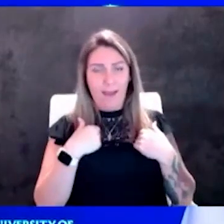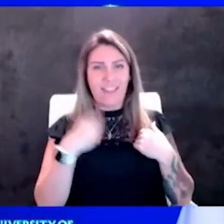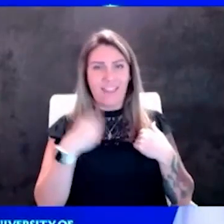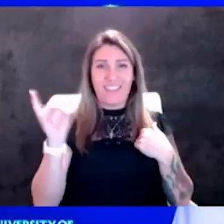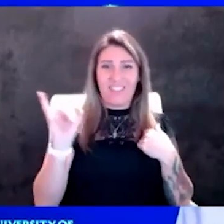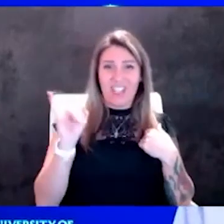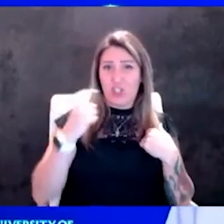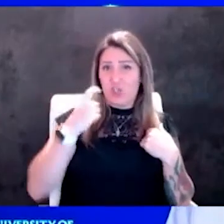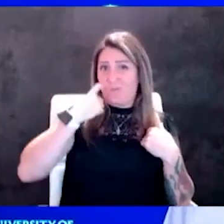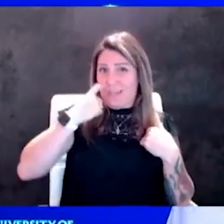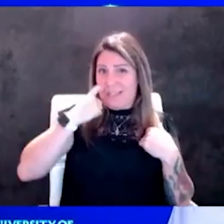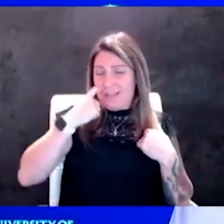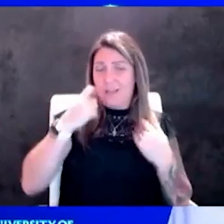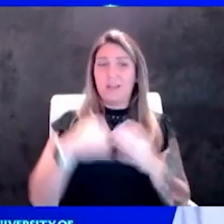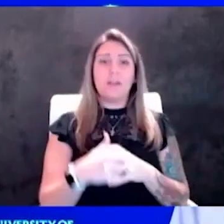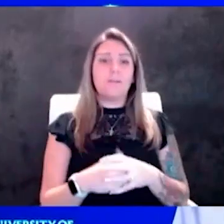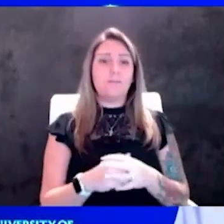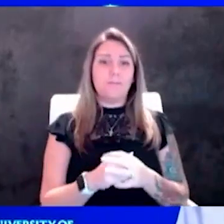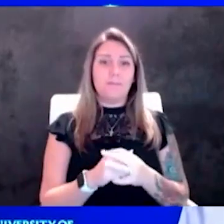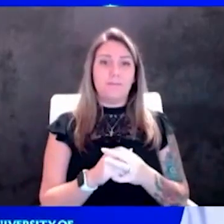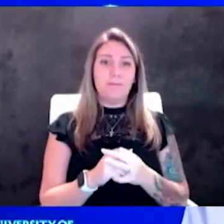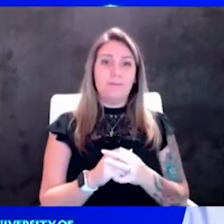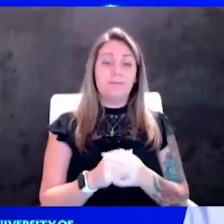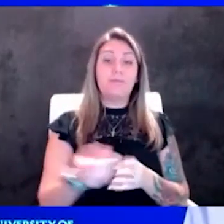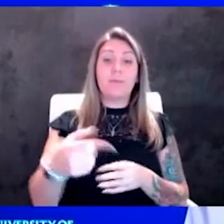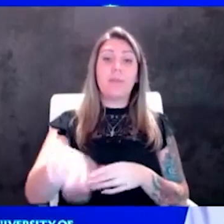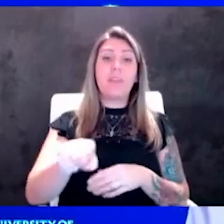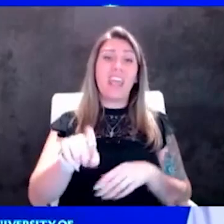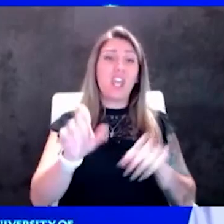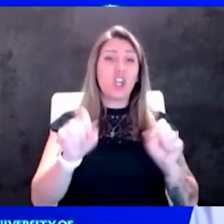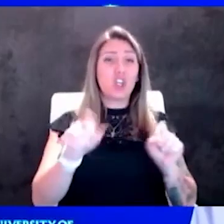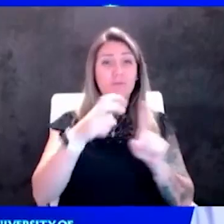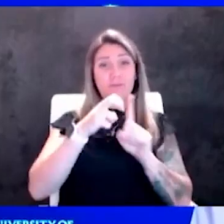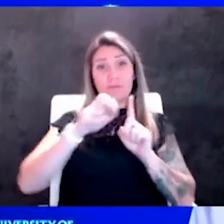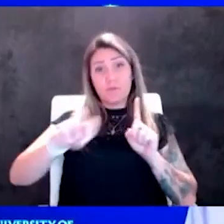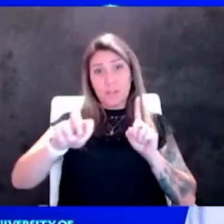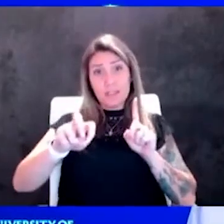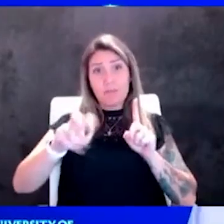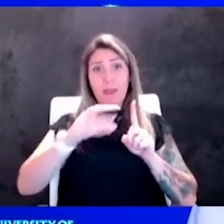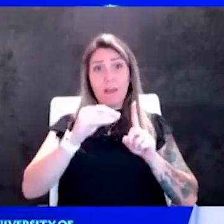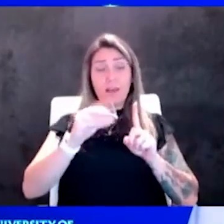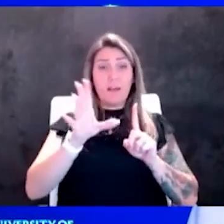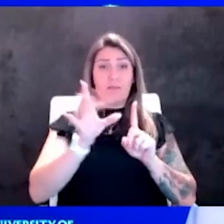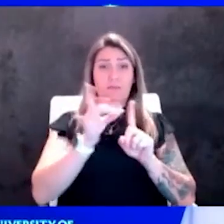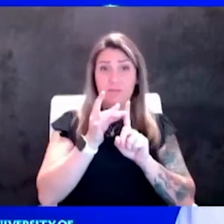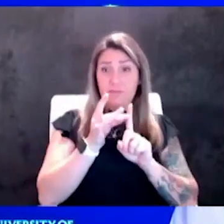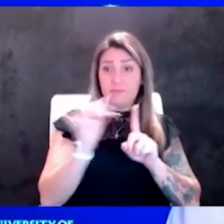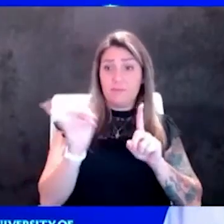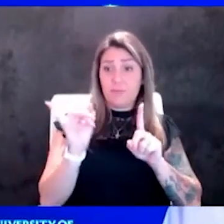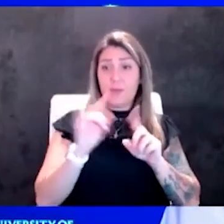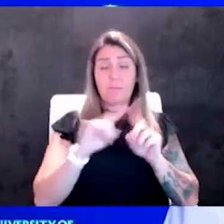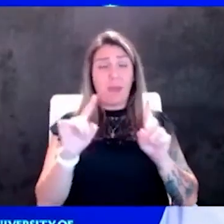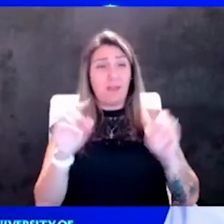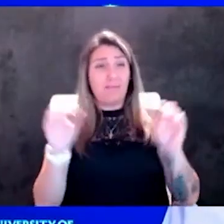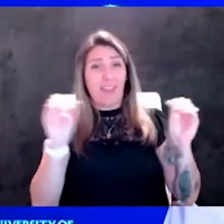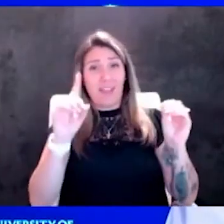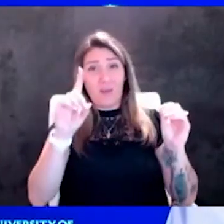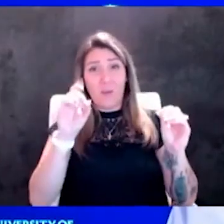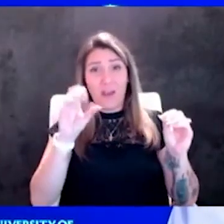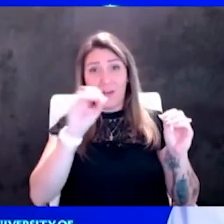recently, that they could transmit and get the infection, but nothing is 100%. And what would add